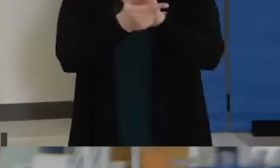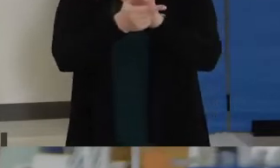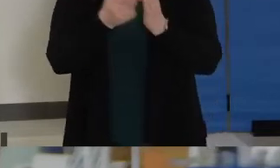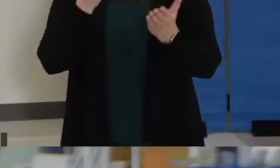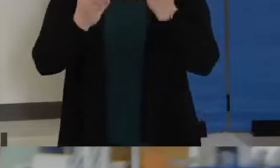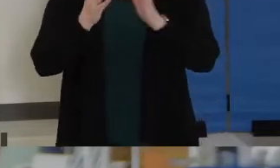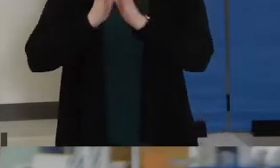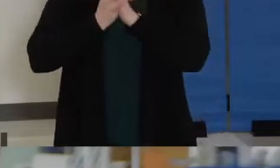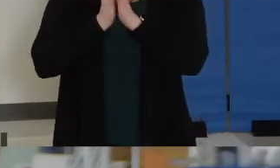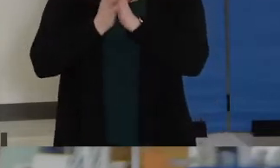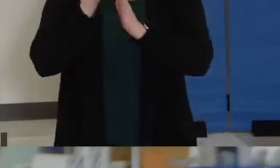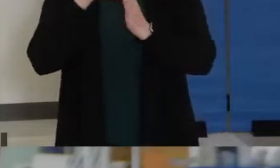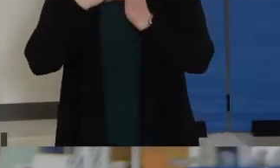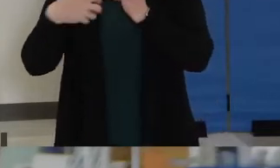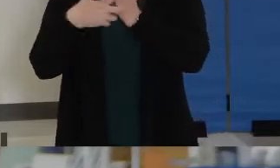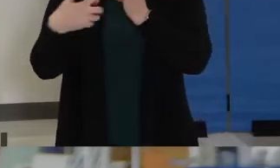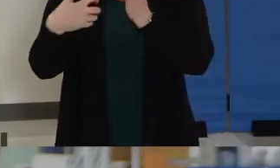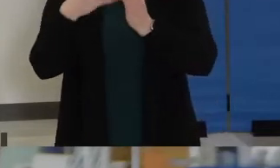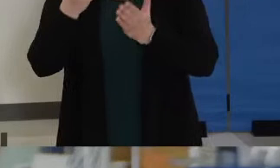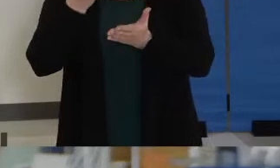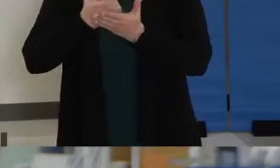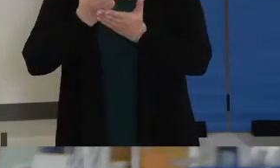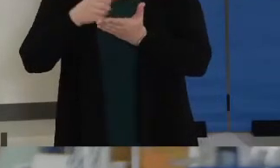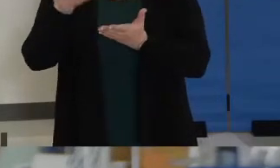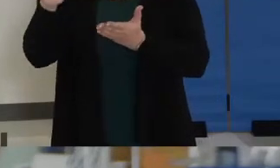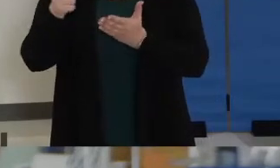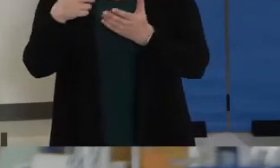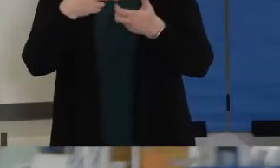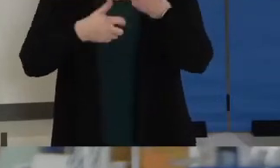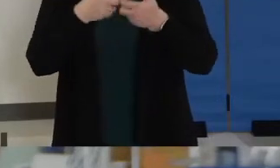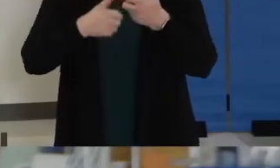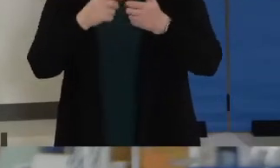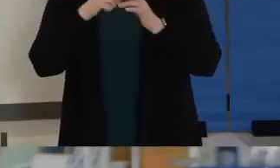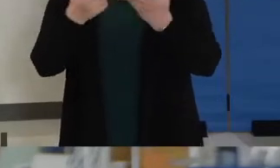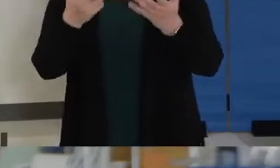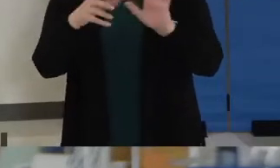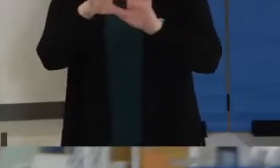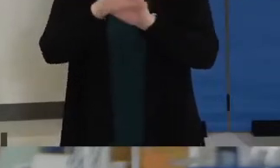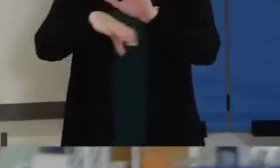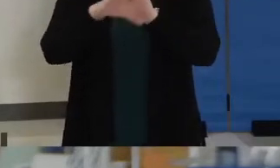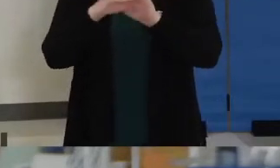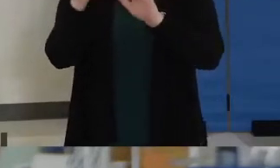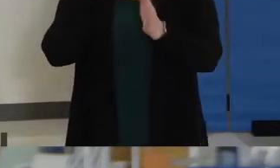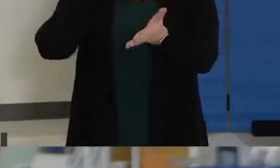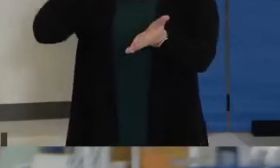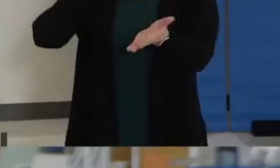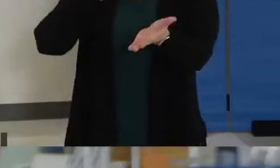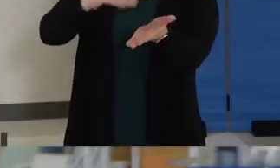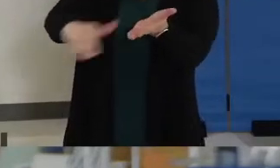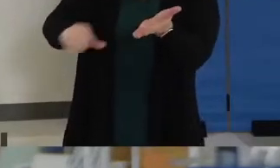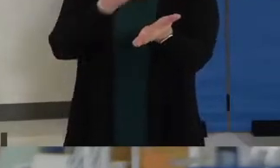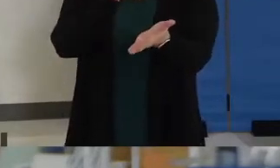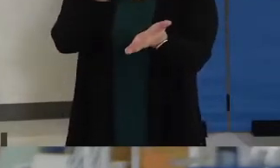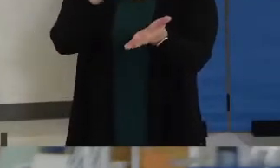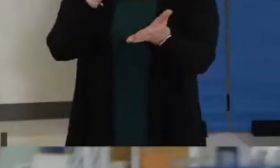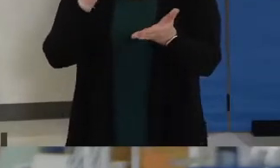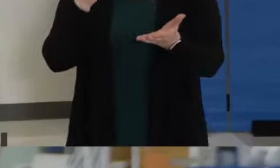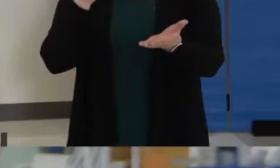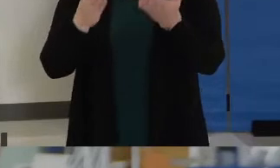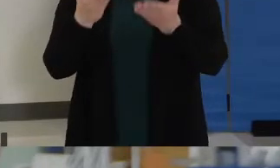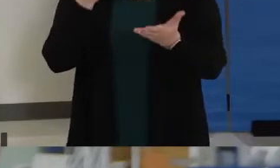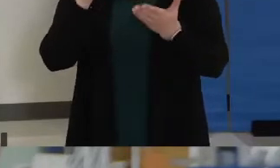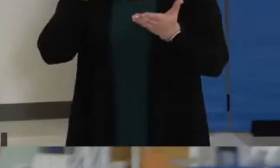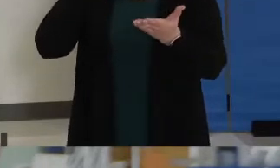and citations, economic-based issues, as well as issues with characterization of their discharge, leading them to needing a